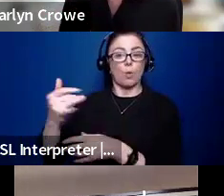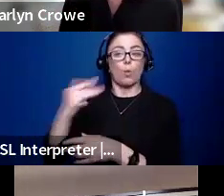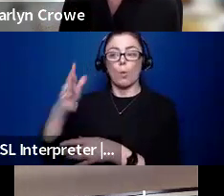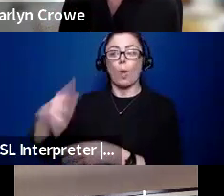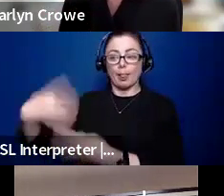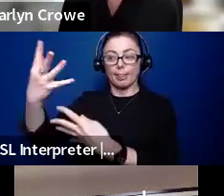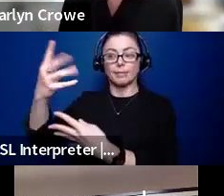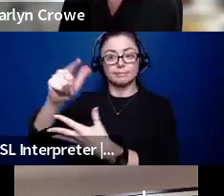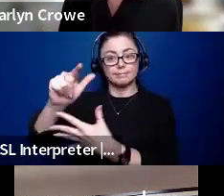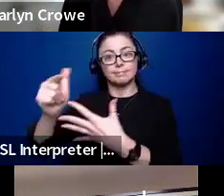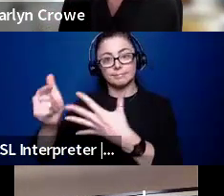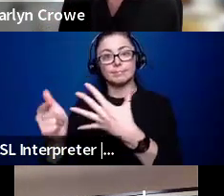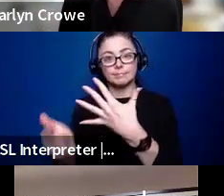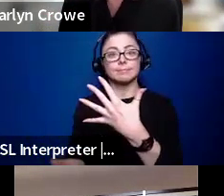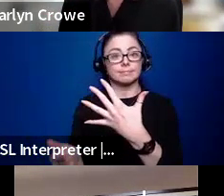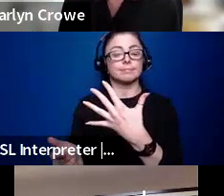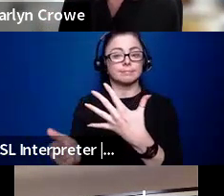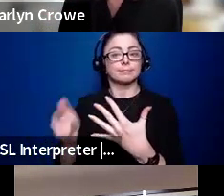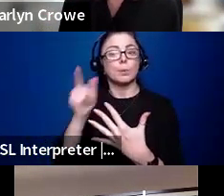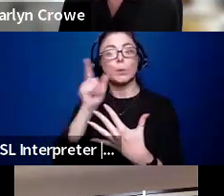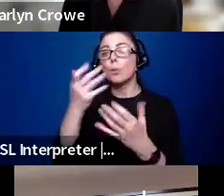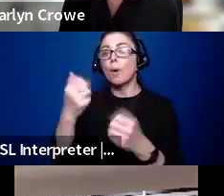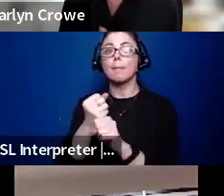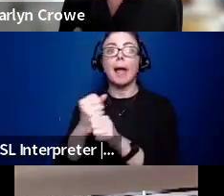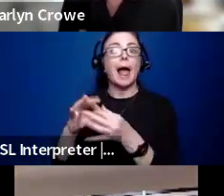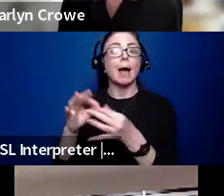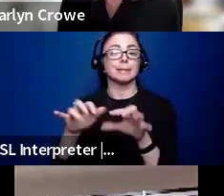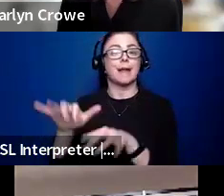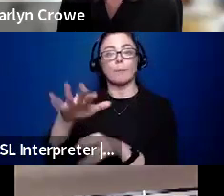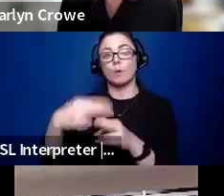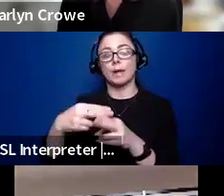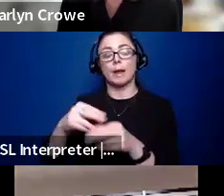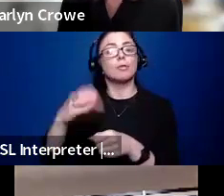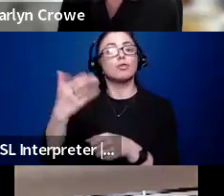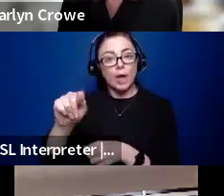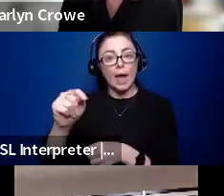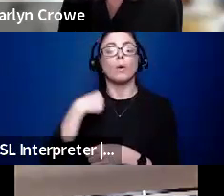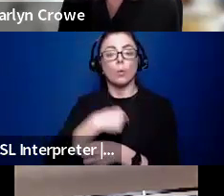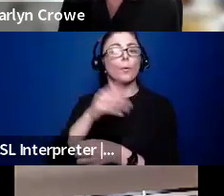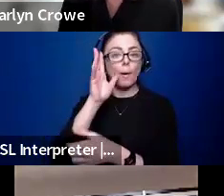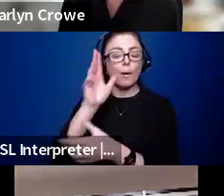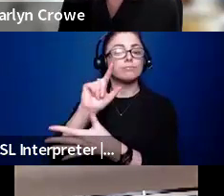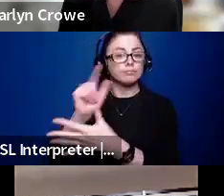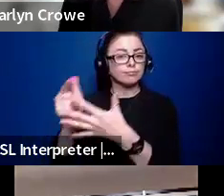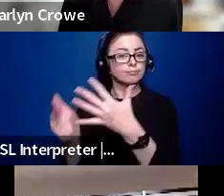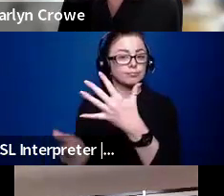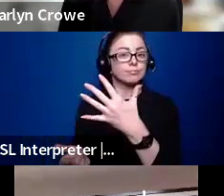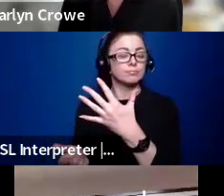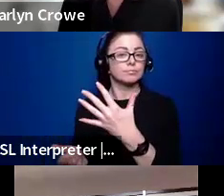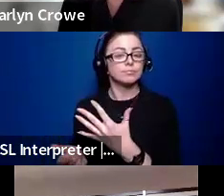order who asked to make a comment, and that's how we'll get to you when we get to comment time